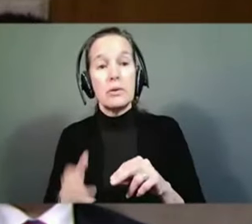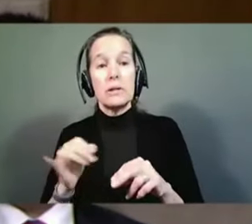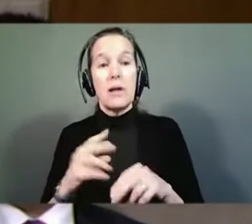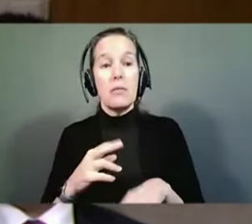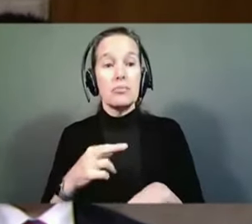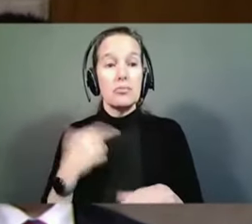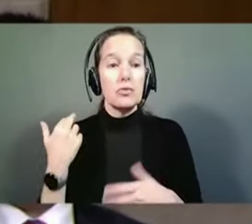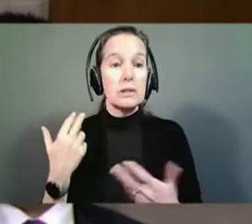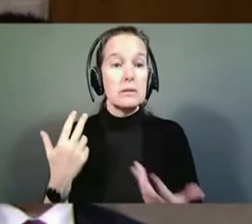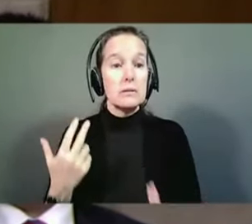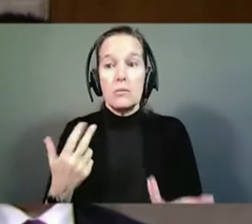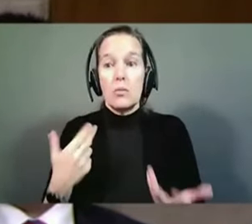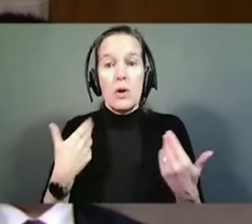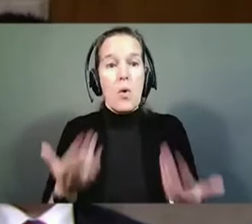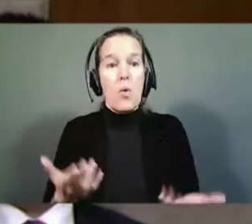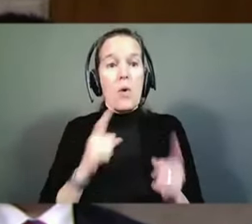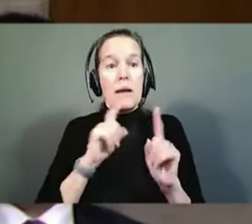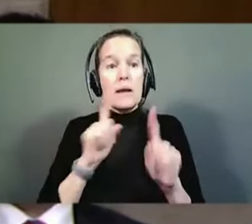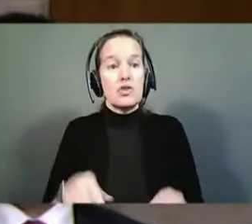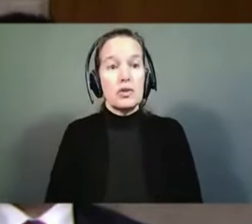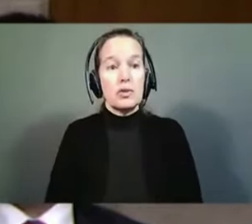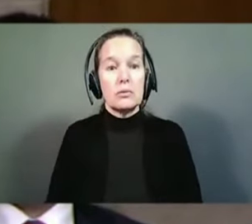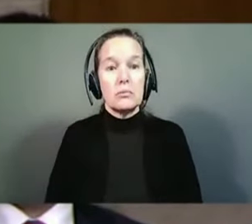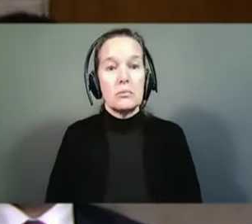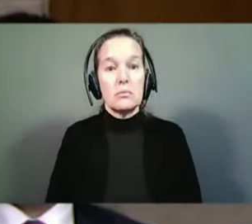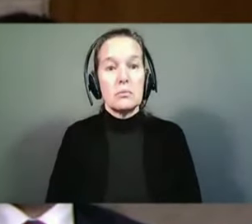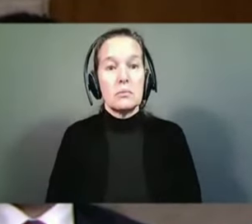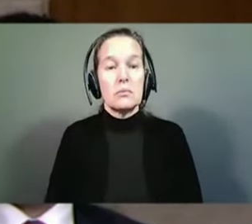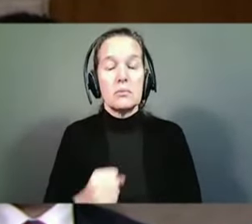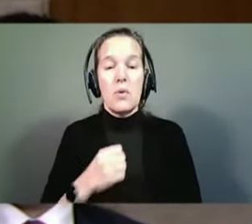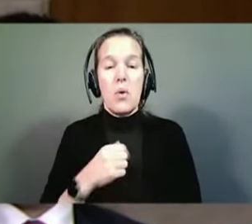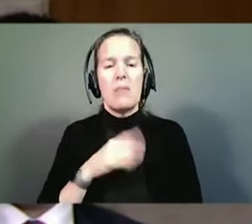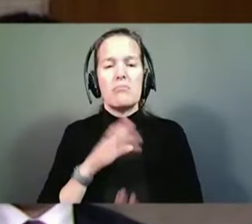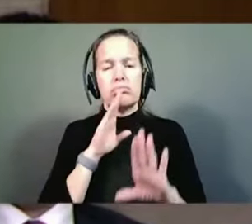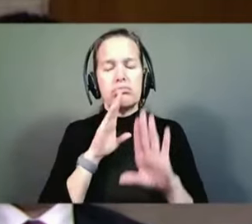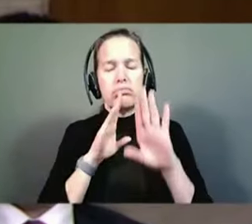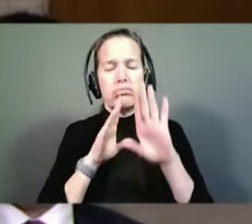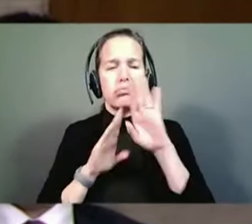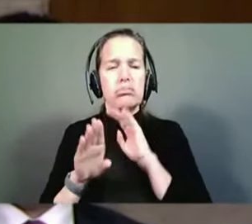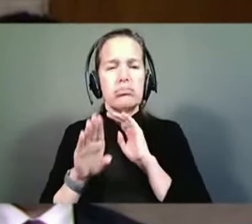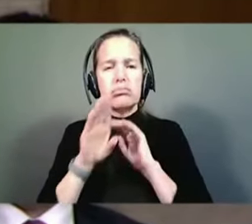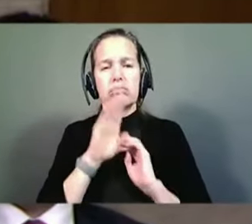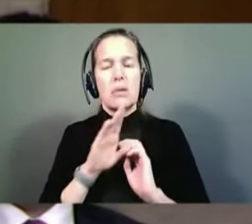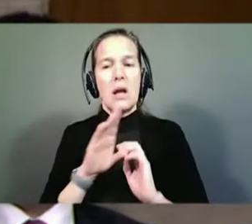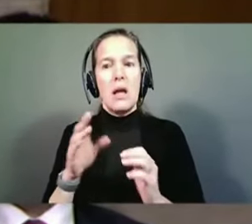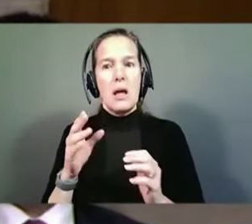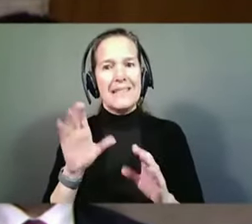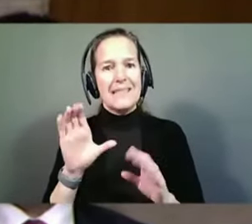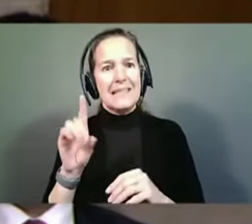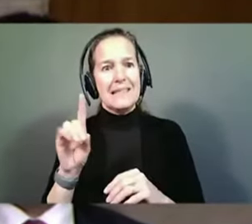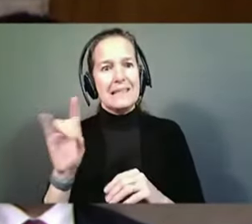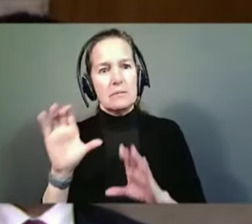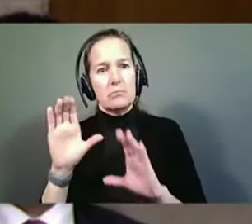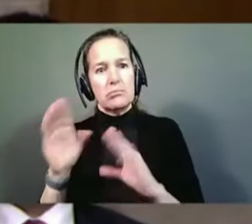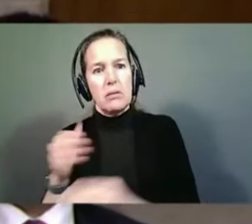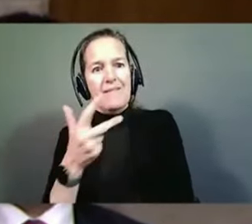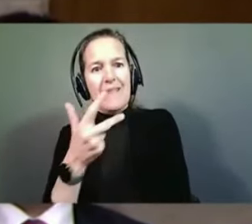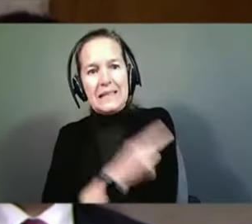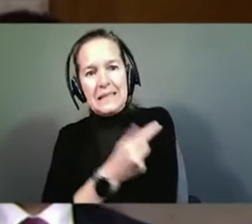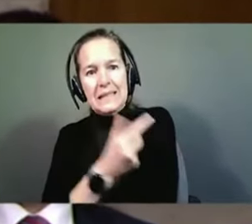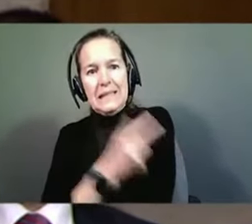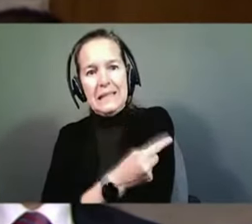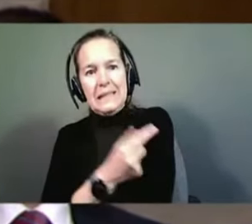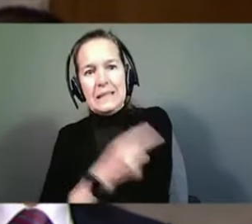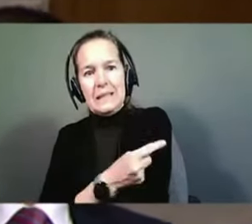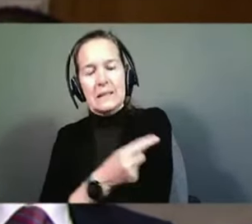answers. So I couldn't be more frustrated that it's vaccines, vaccines, vaccines, rather than focused on diagnosis